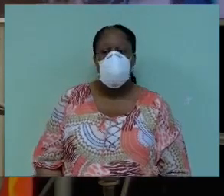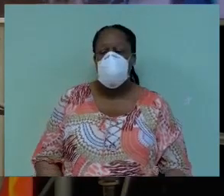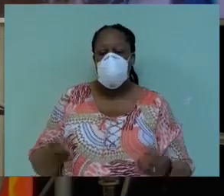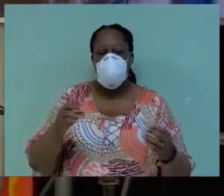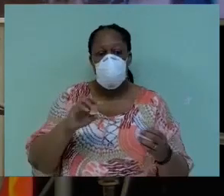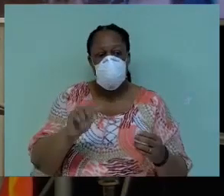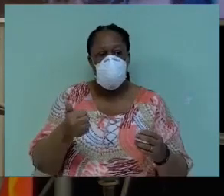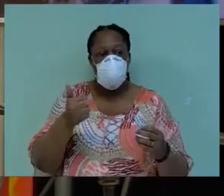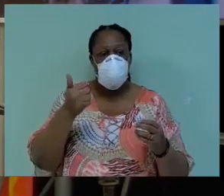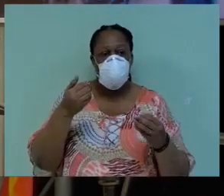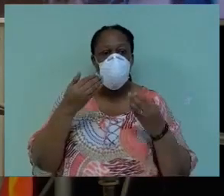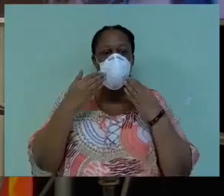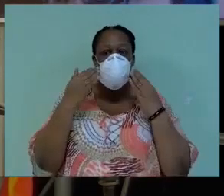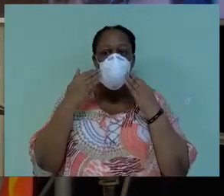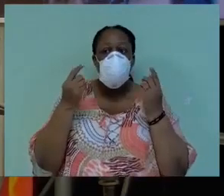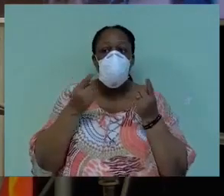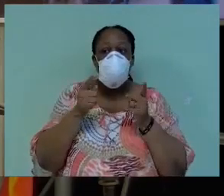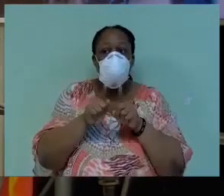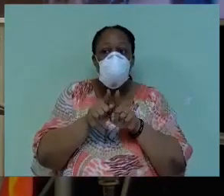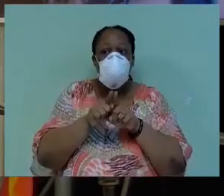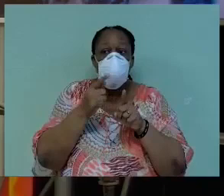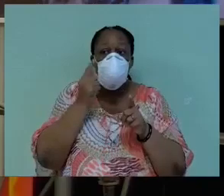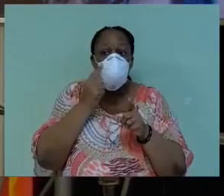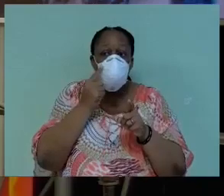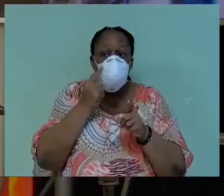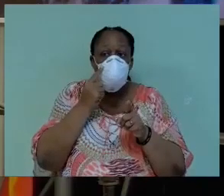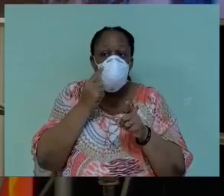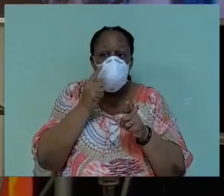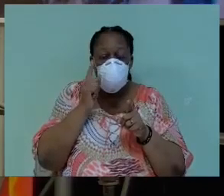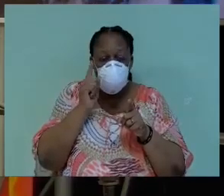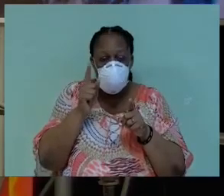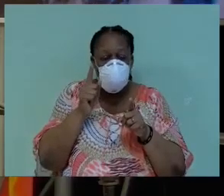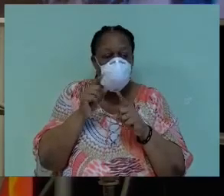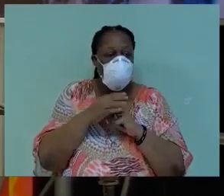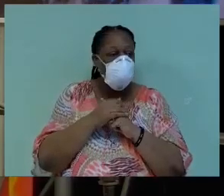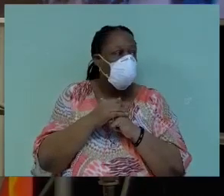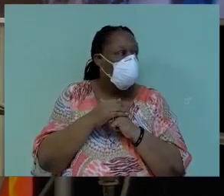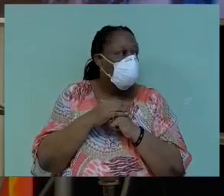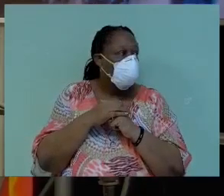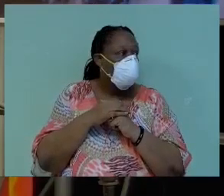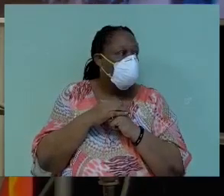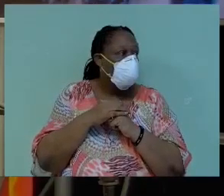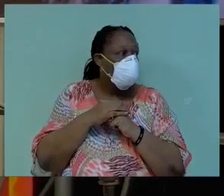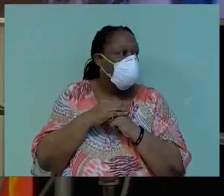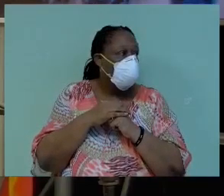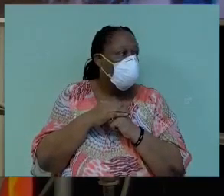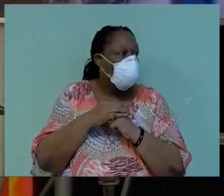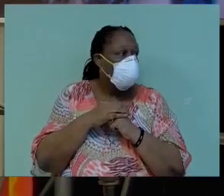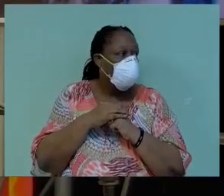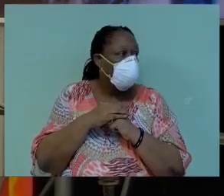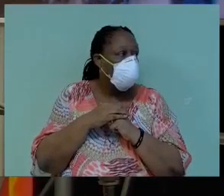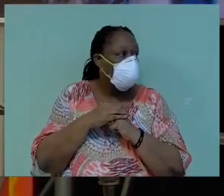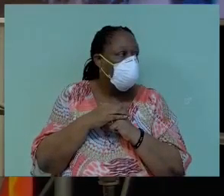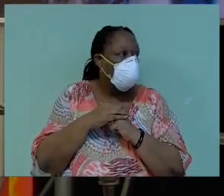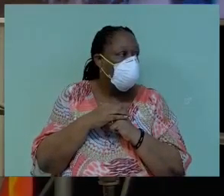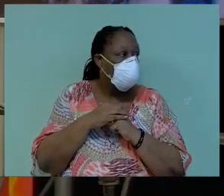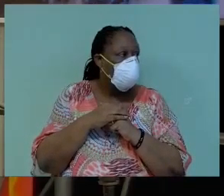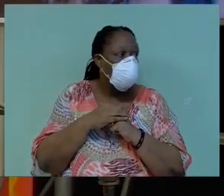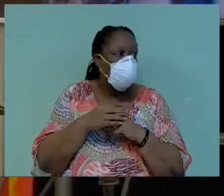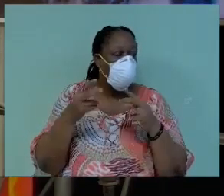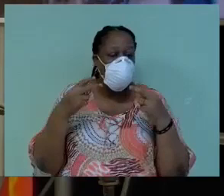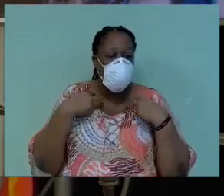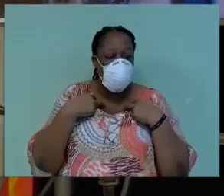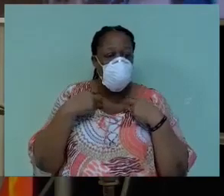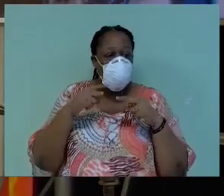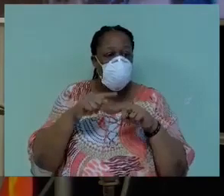also, there's some myths that are going around, and there's only one way to wear a surgical mask. The surgical masks, they're generally color-coded. You